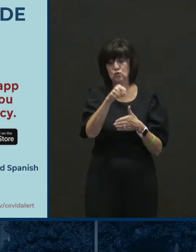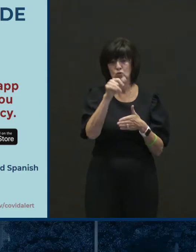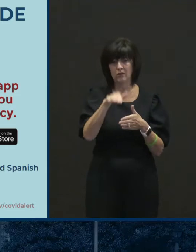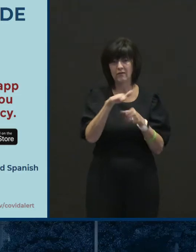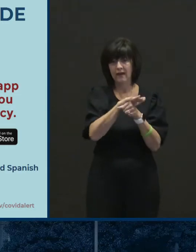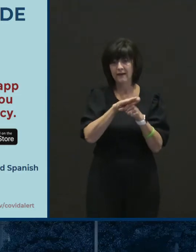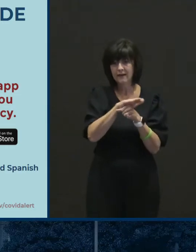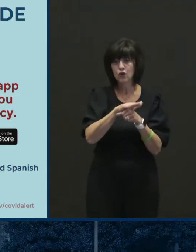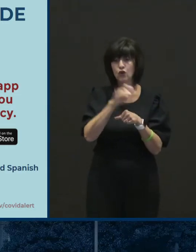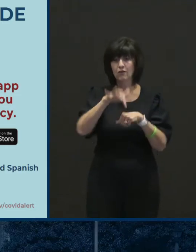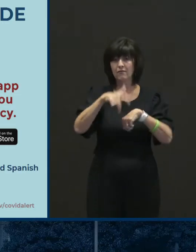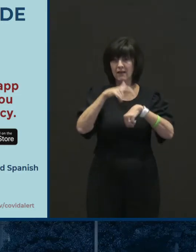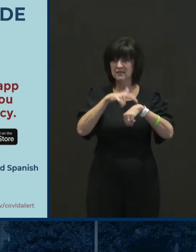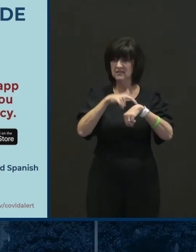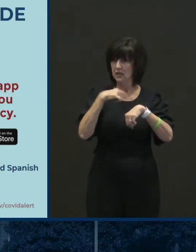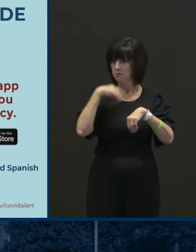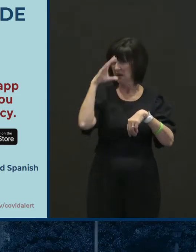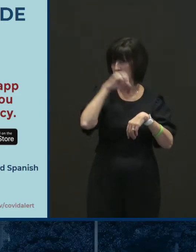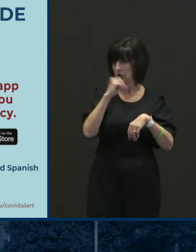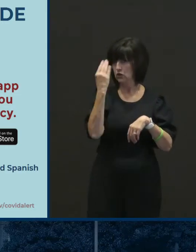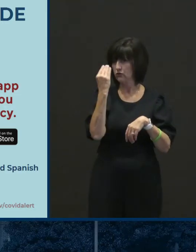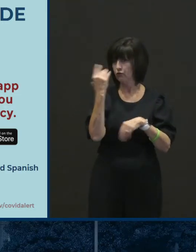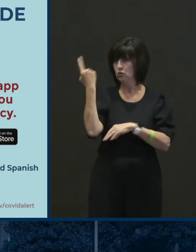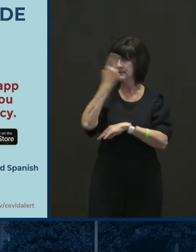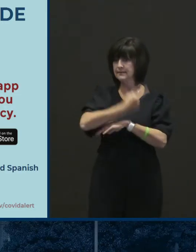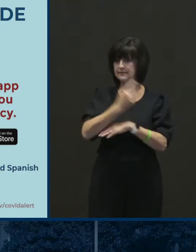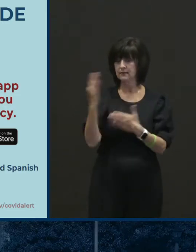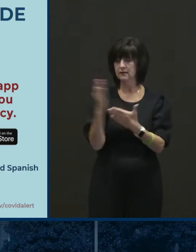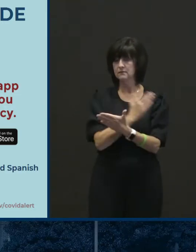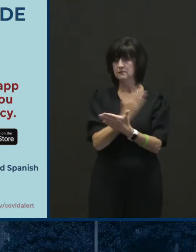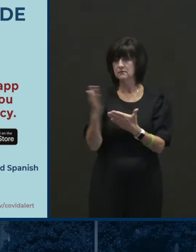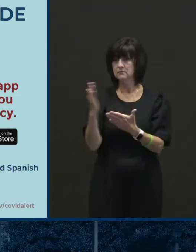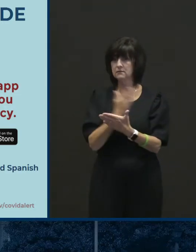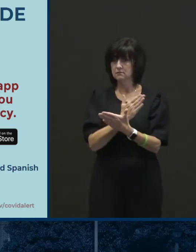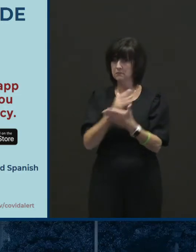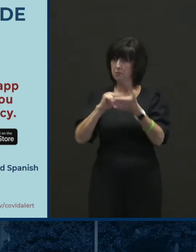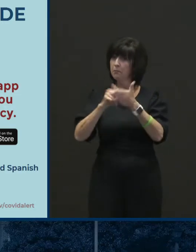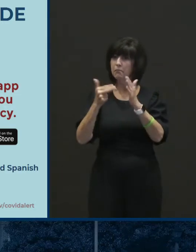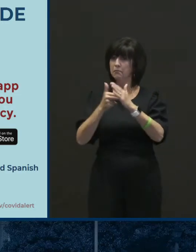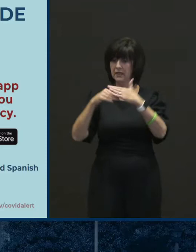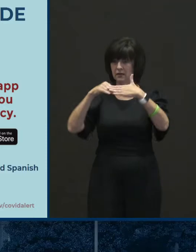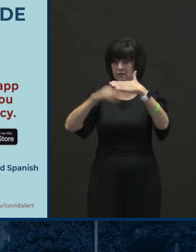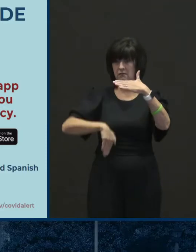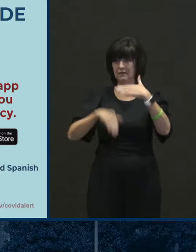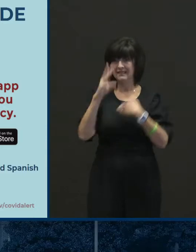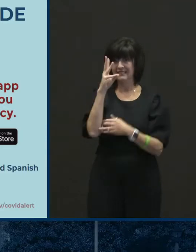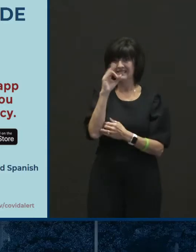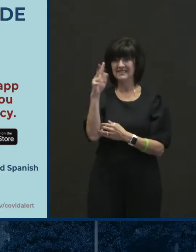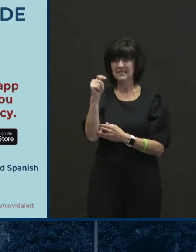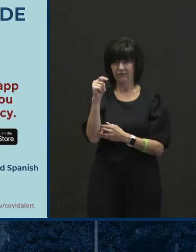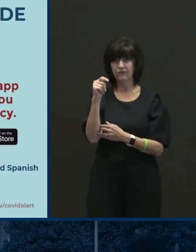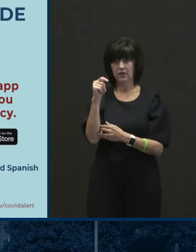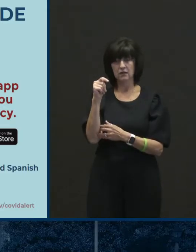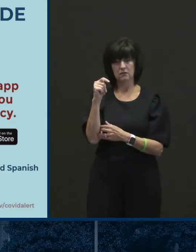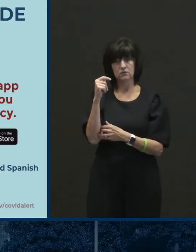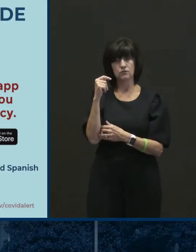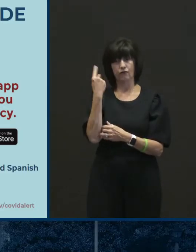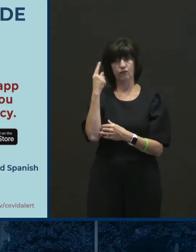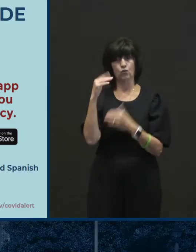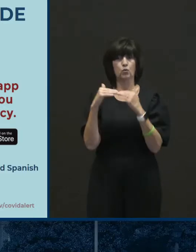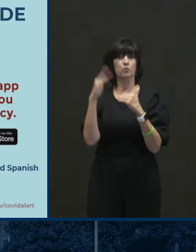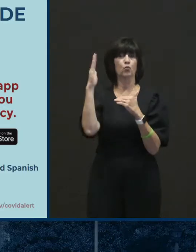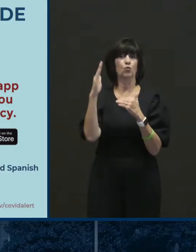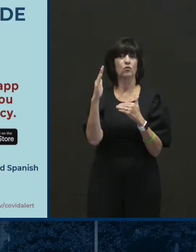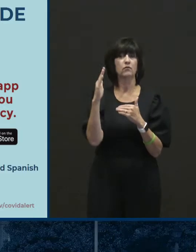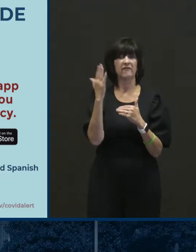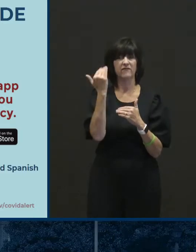period of time, I guess a 14-day period, within 6 feet for more than 15 minutes. So that's the metric there. So nice tool to be